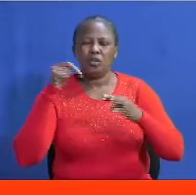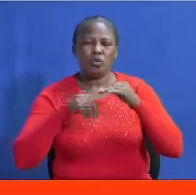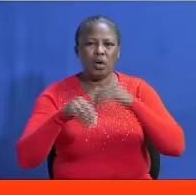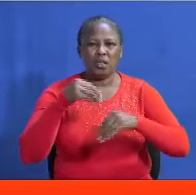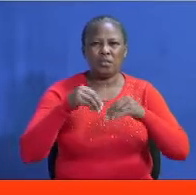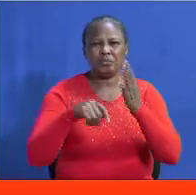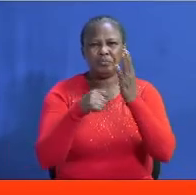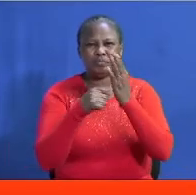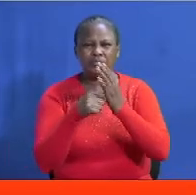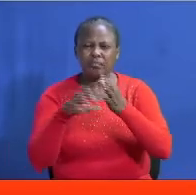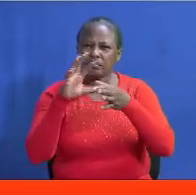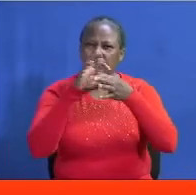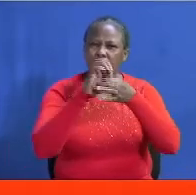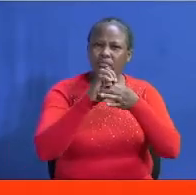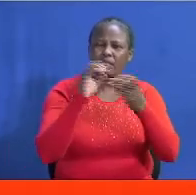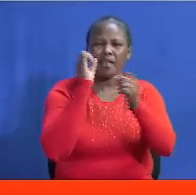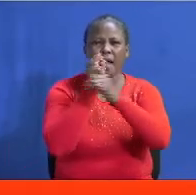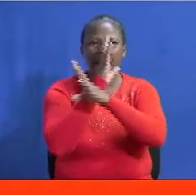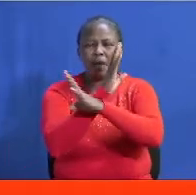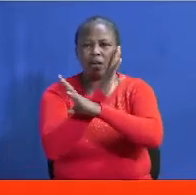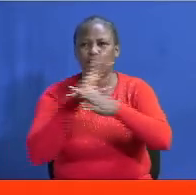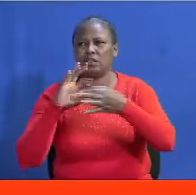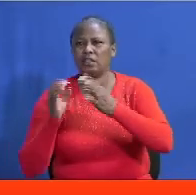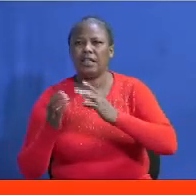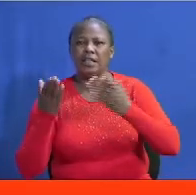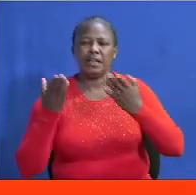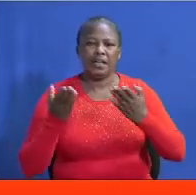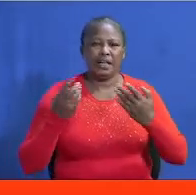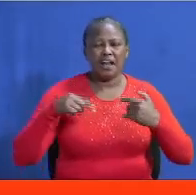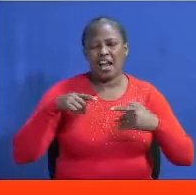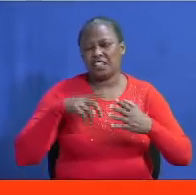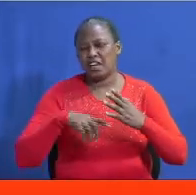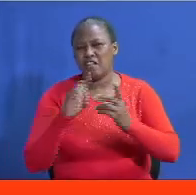this technology, blockchain. We see how it goes. Now we'll be taking another break here on